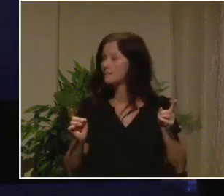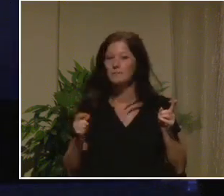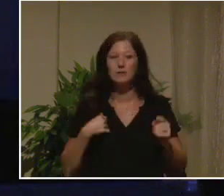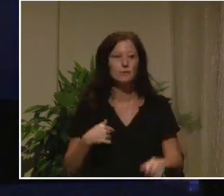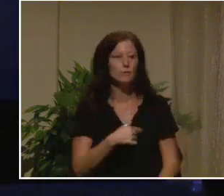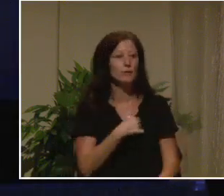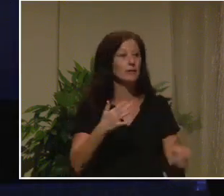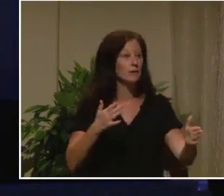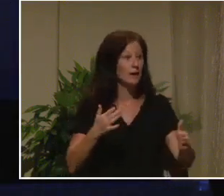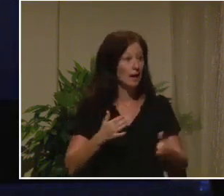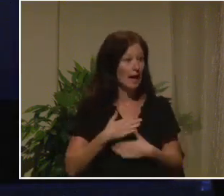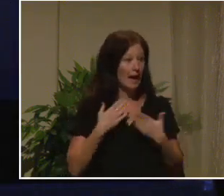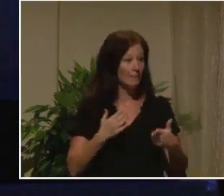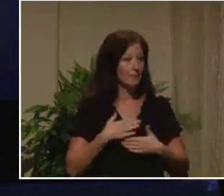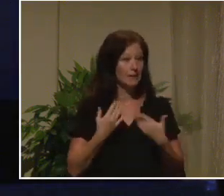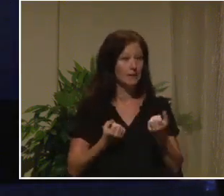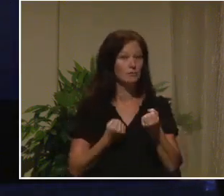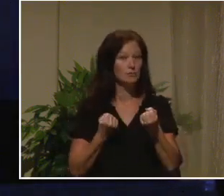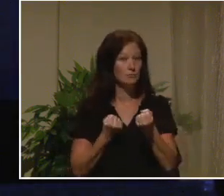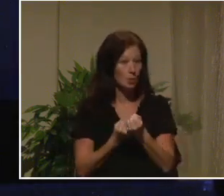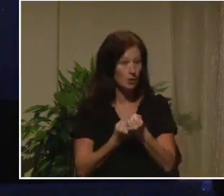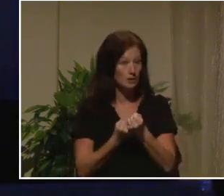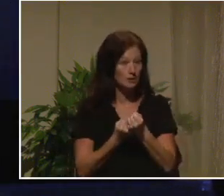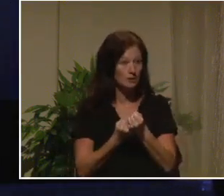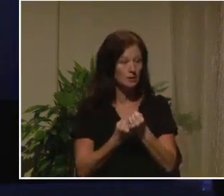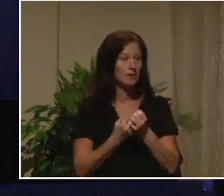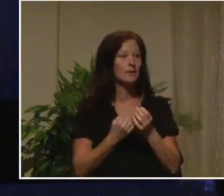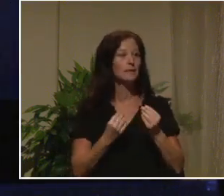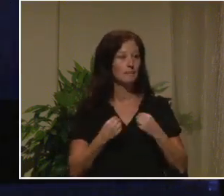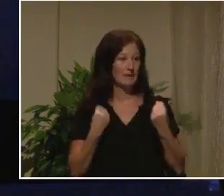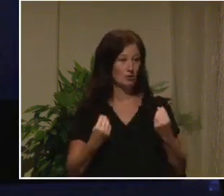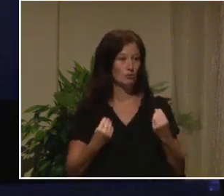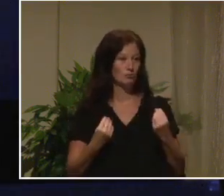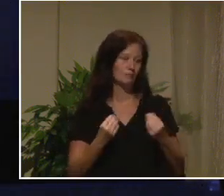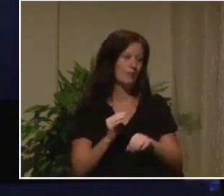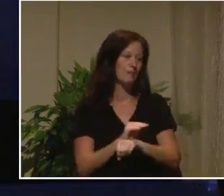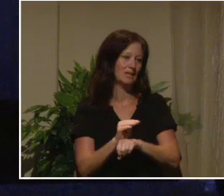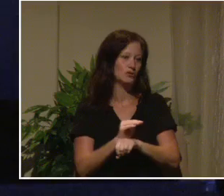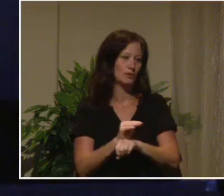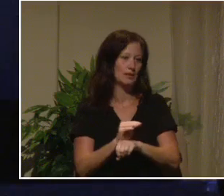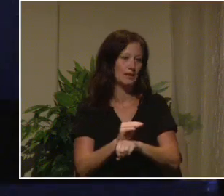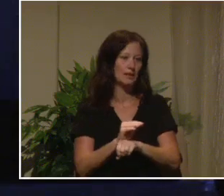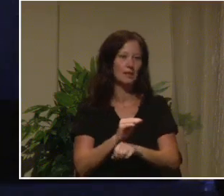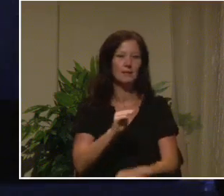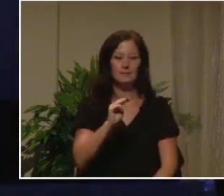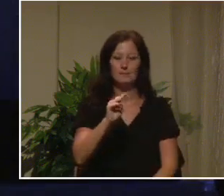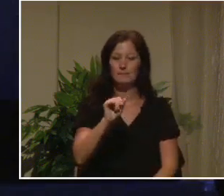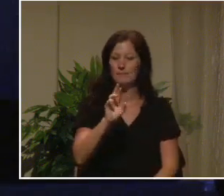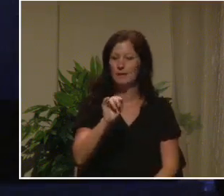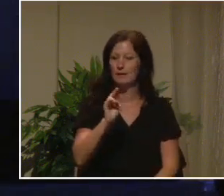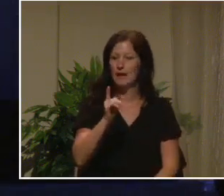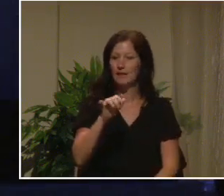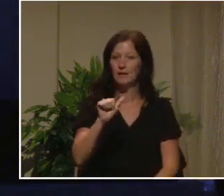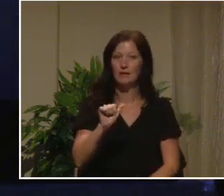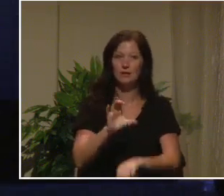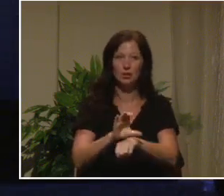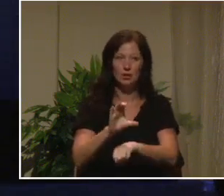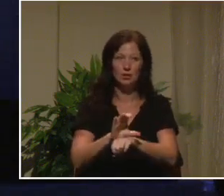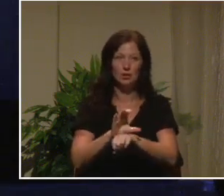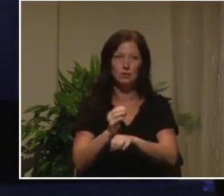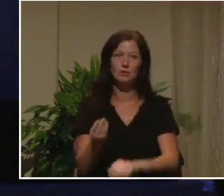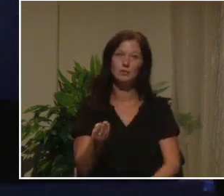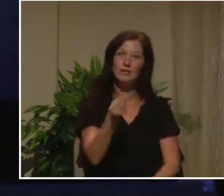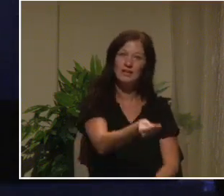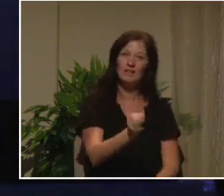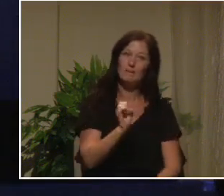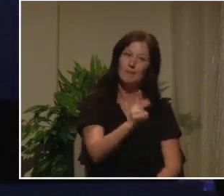privilege to be able to support the ministry of Maranatha Church, to give back a